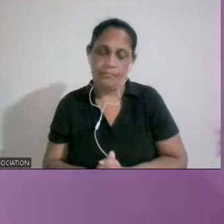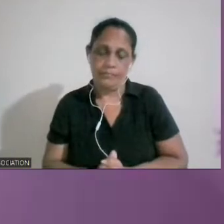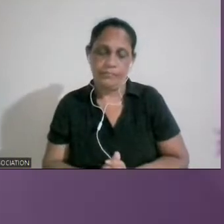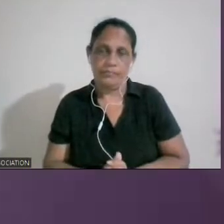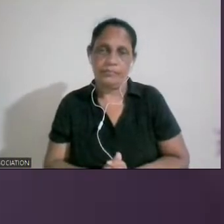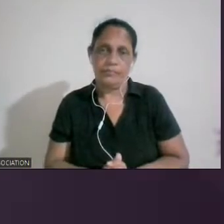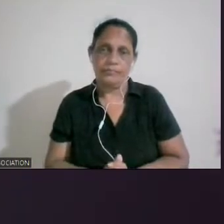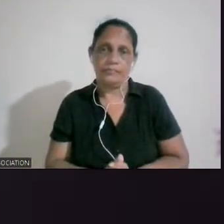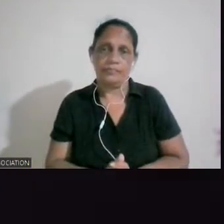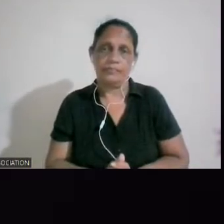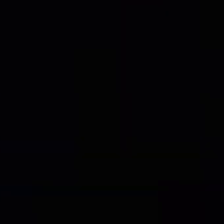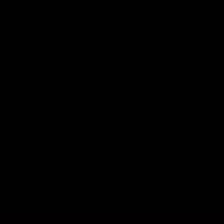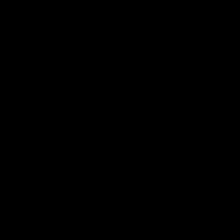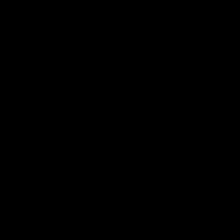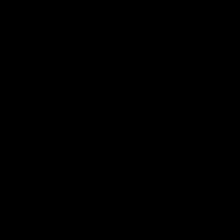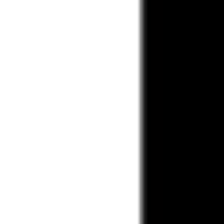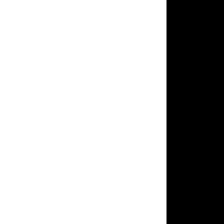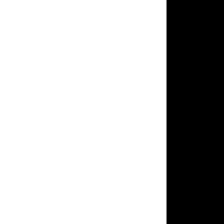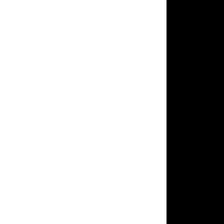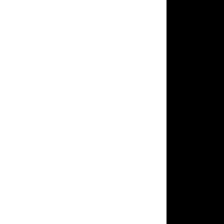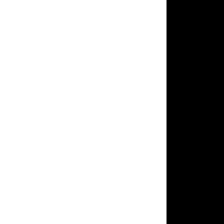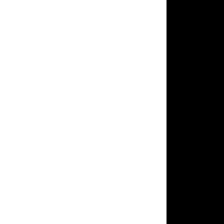menstrual bleeding.